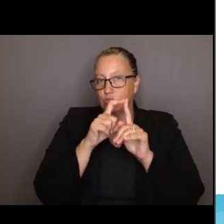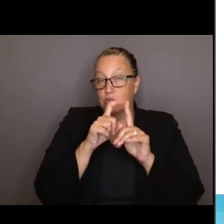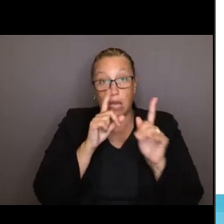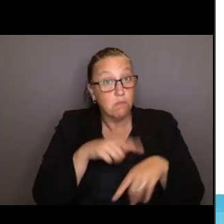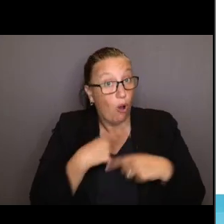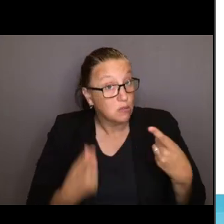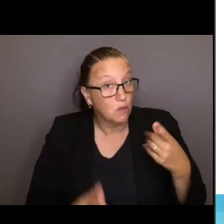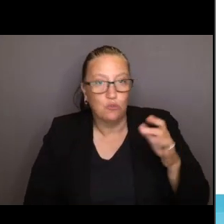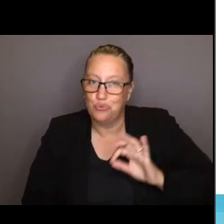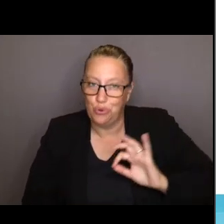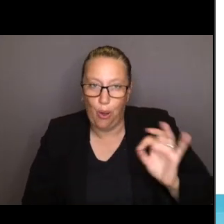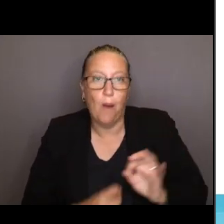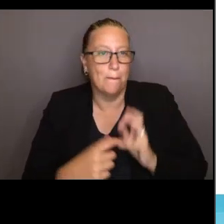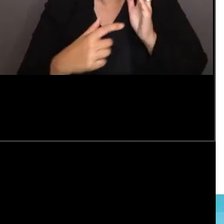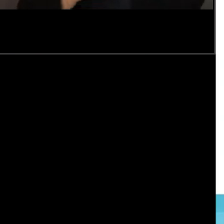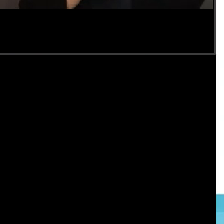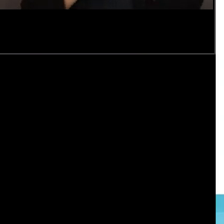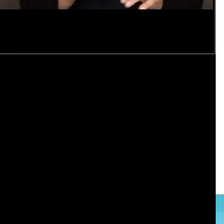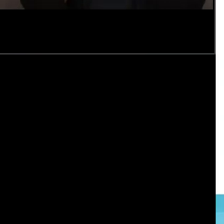another factor that needs to be considered.